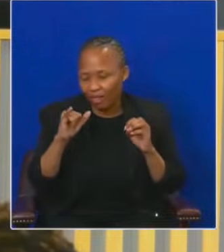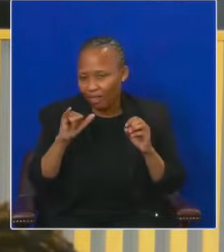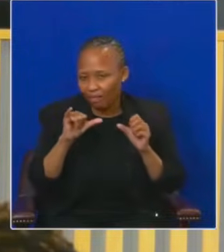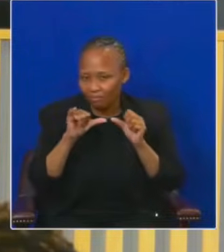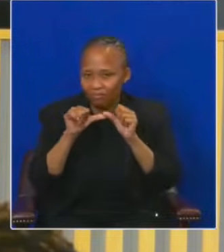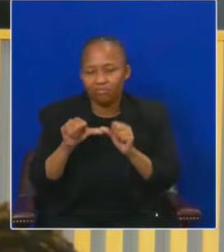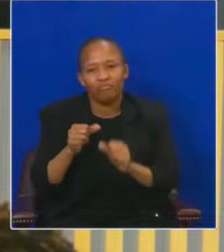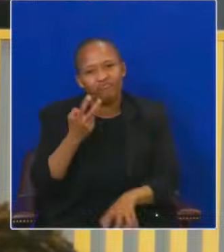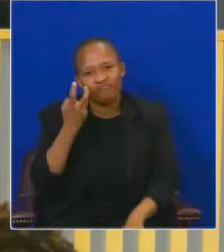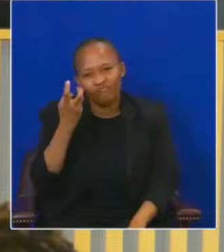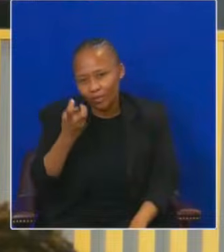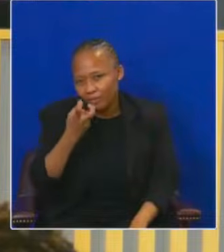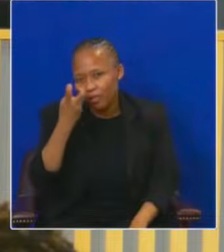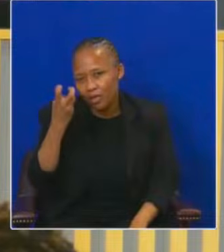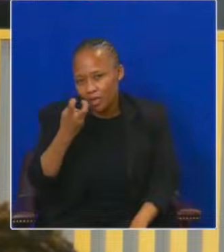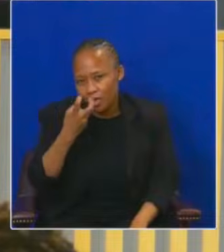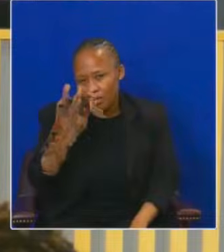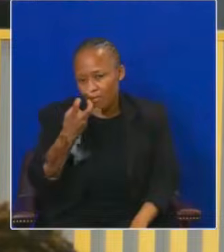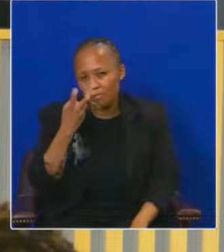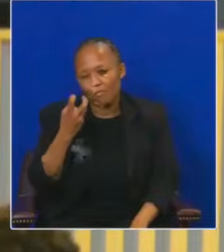Commissioners.